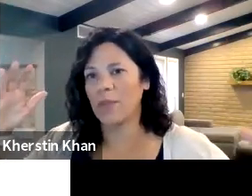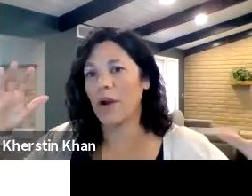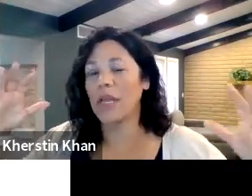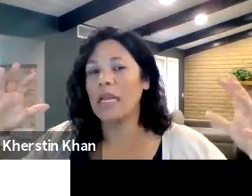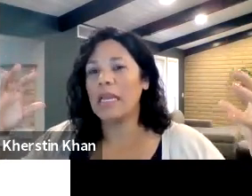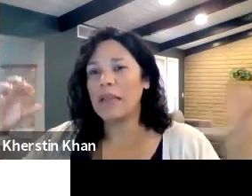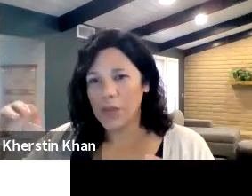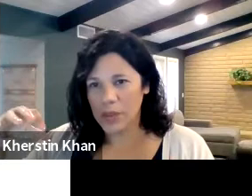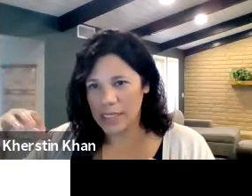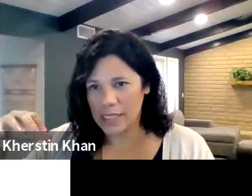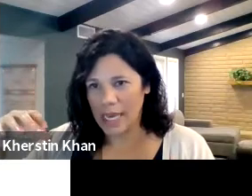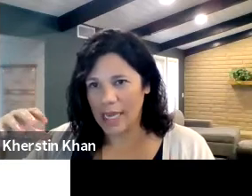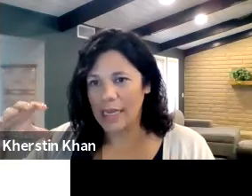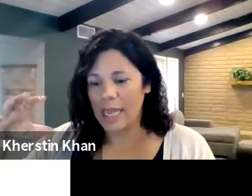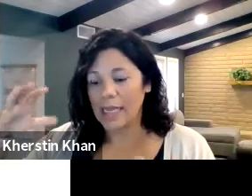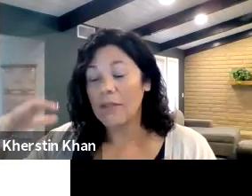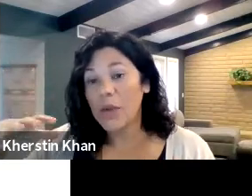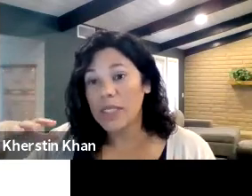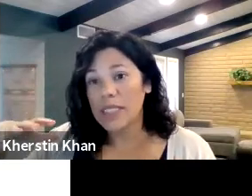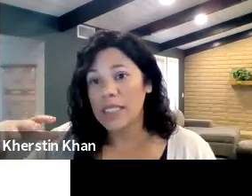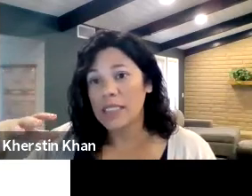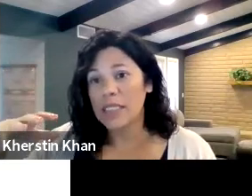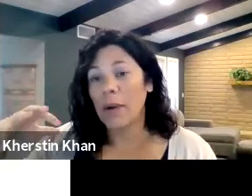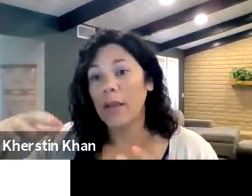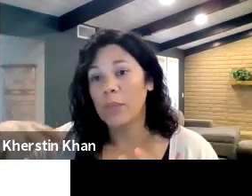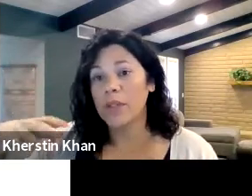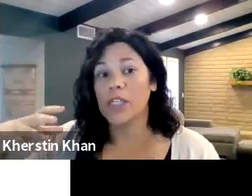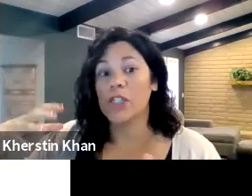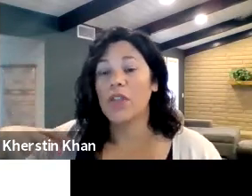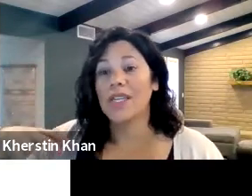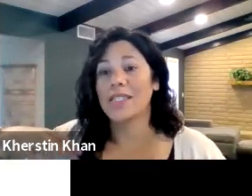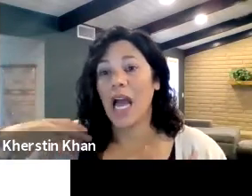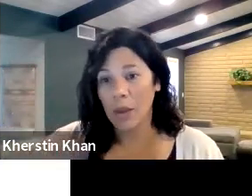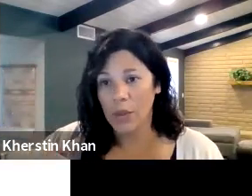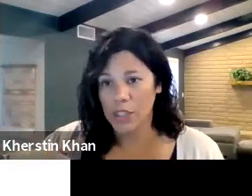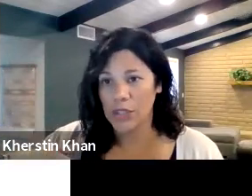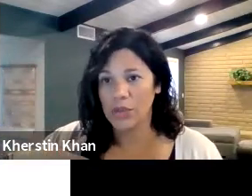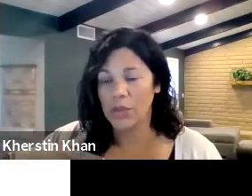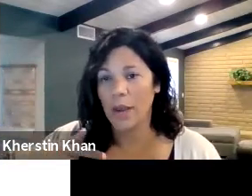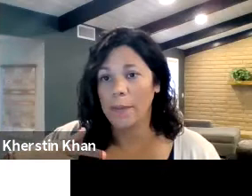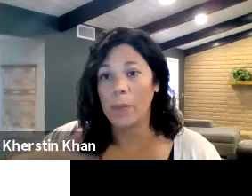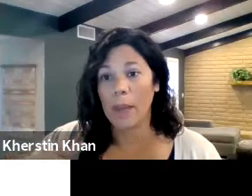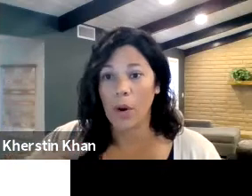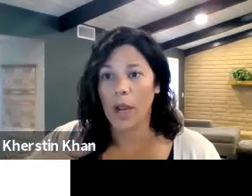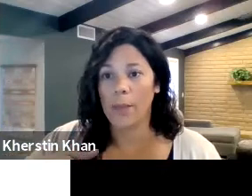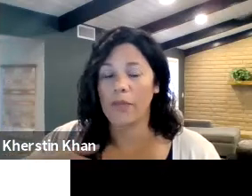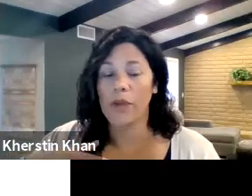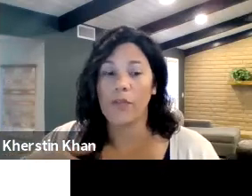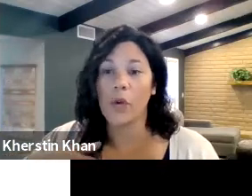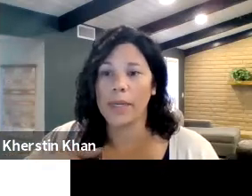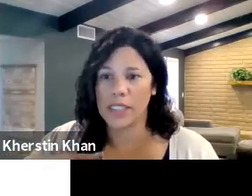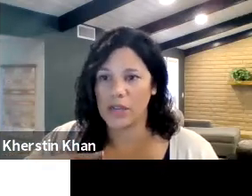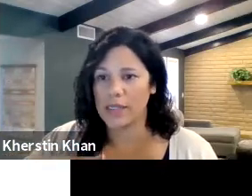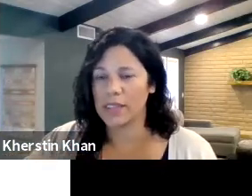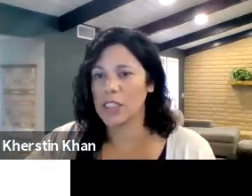been talking about influences that and influences my ability to do the things that I want to do in my program